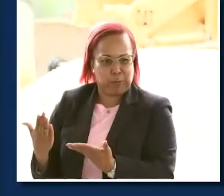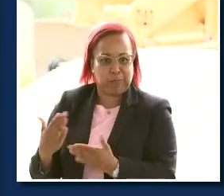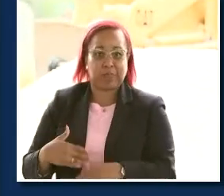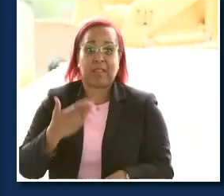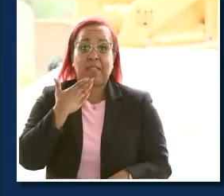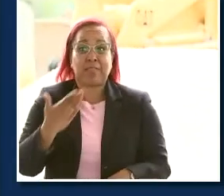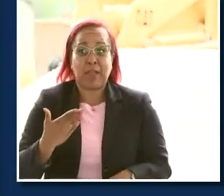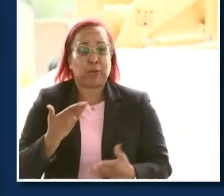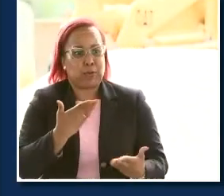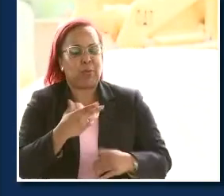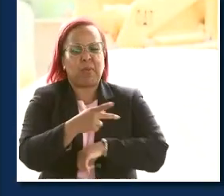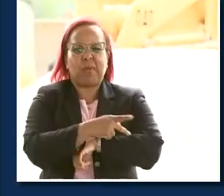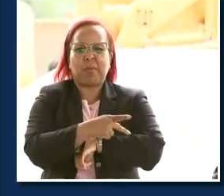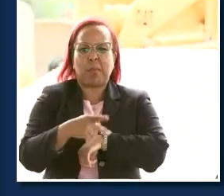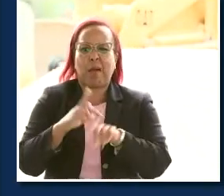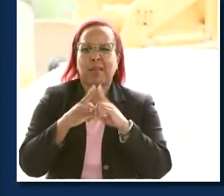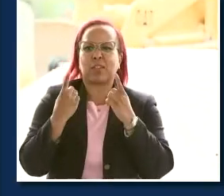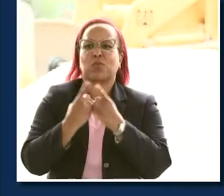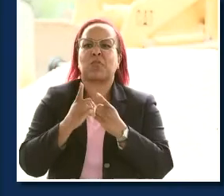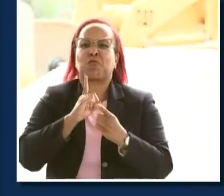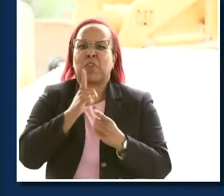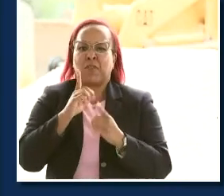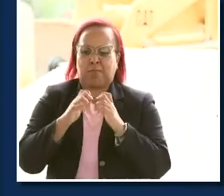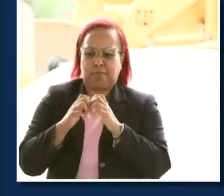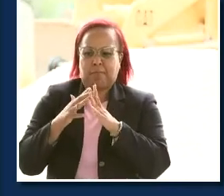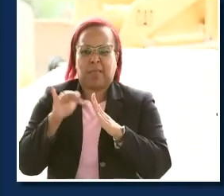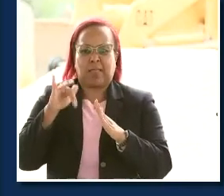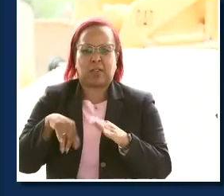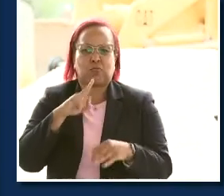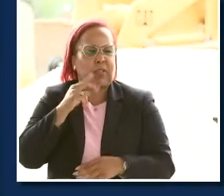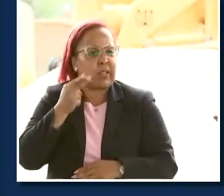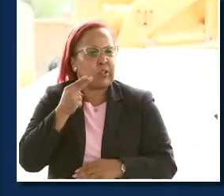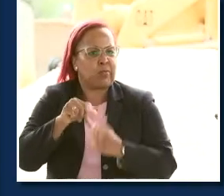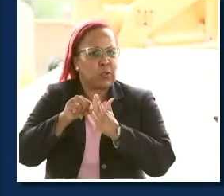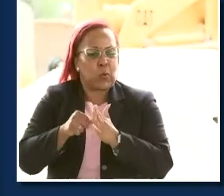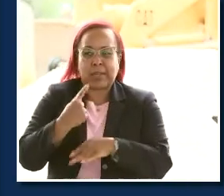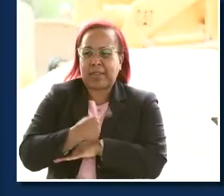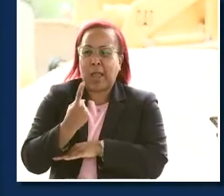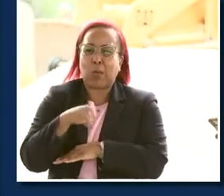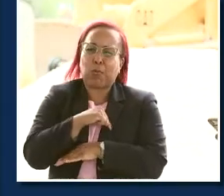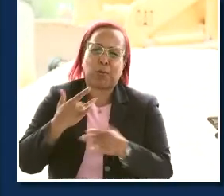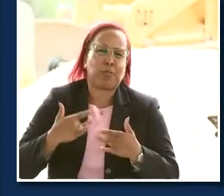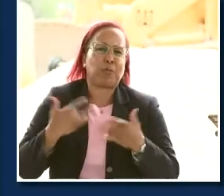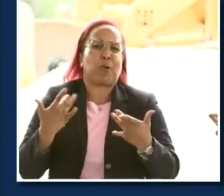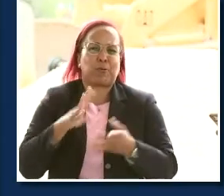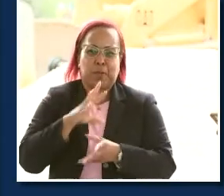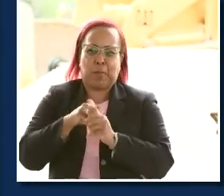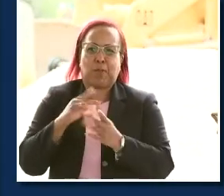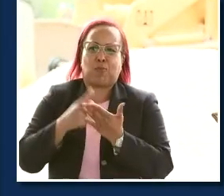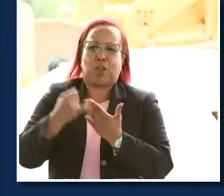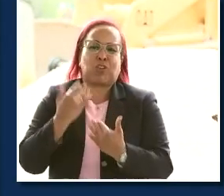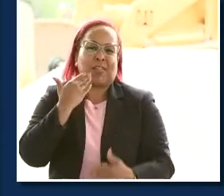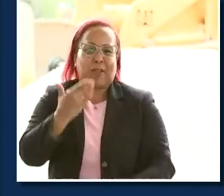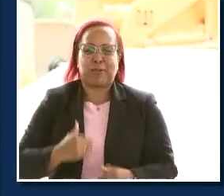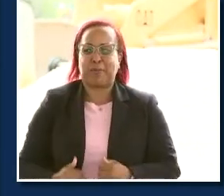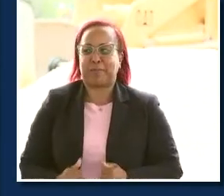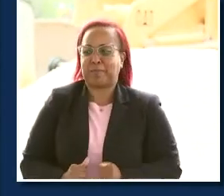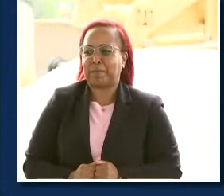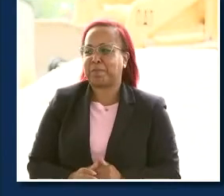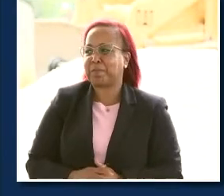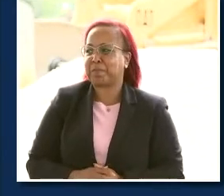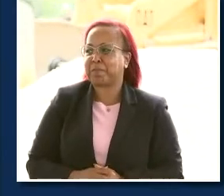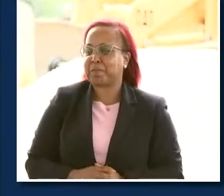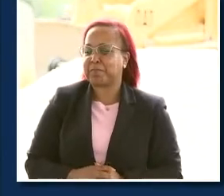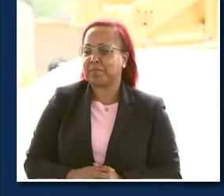you to the Park District for including us in this historic day. We are thrilled to be part of this project. Thank you.